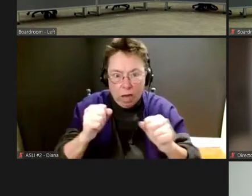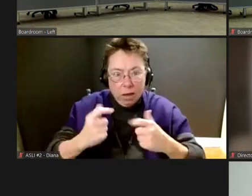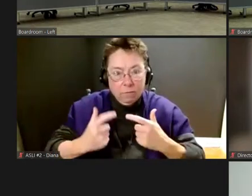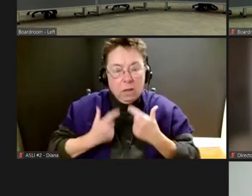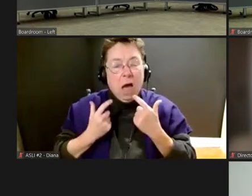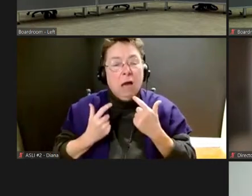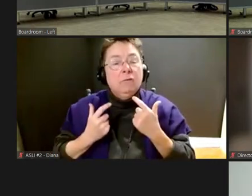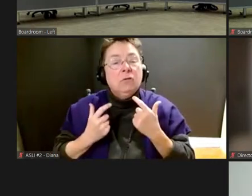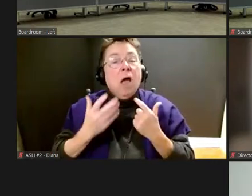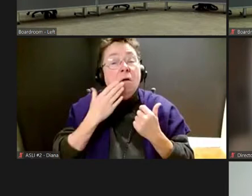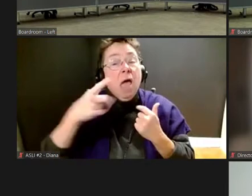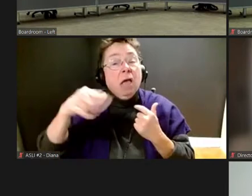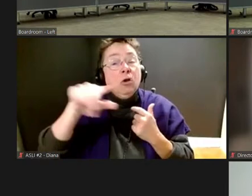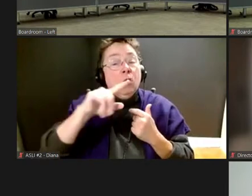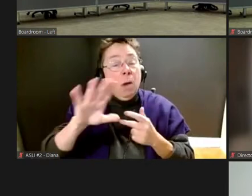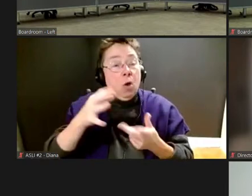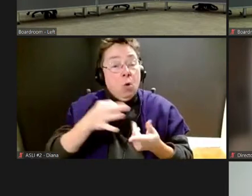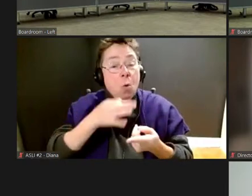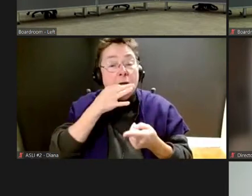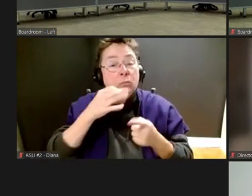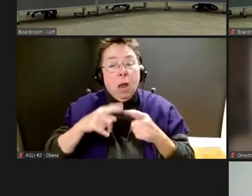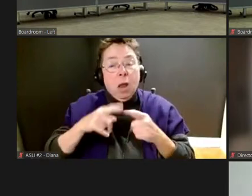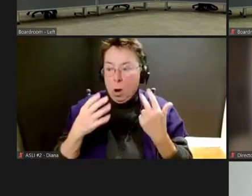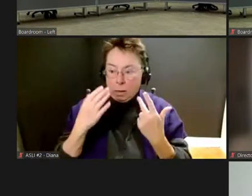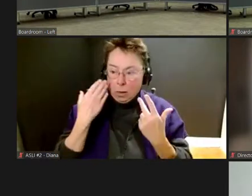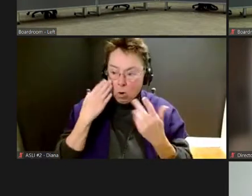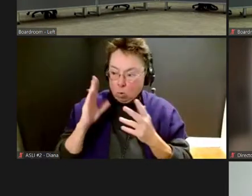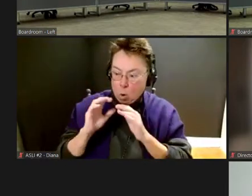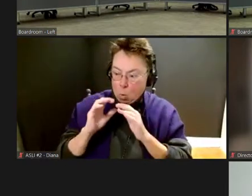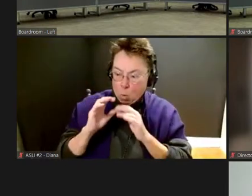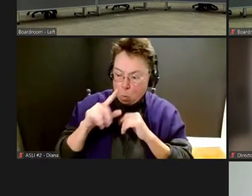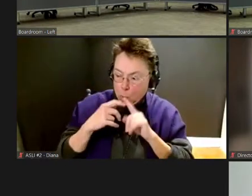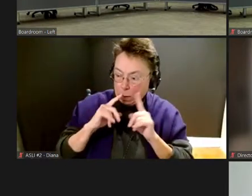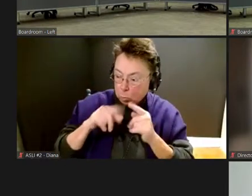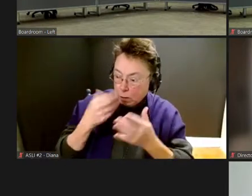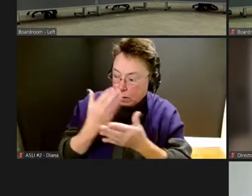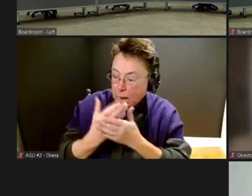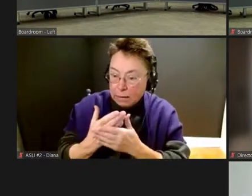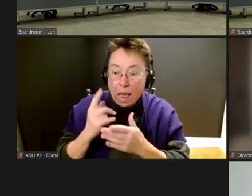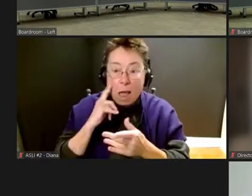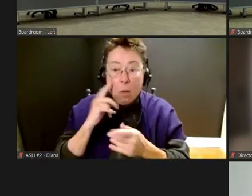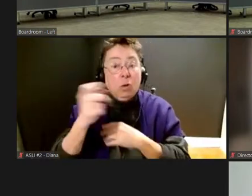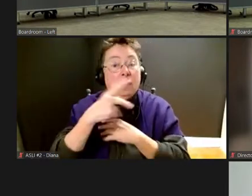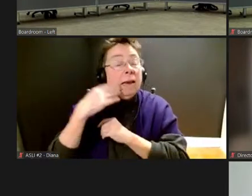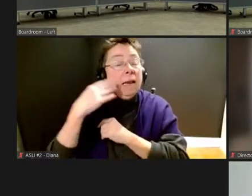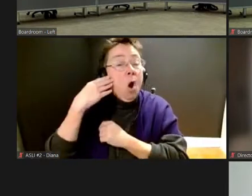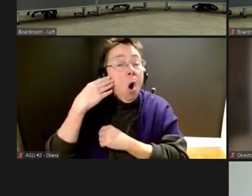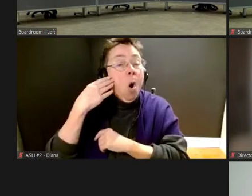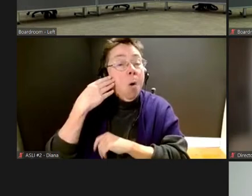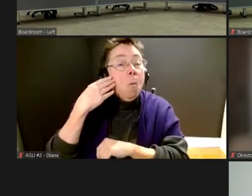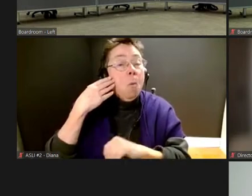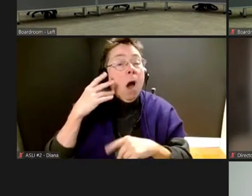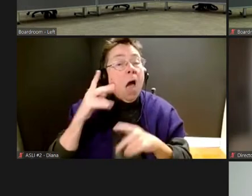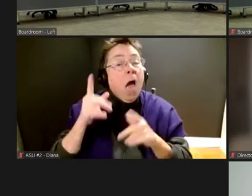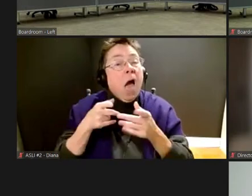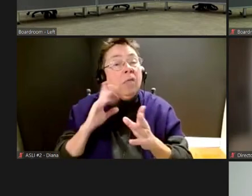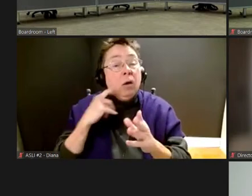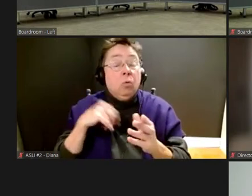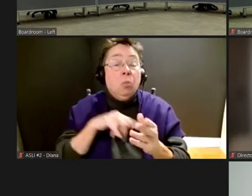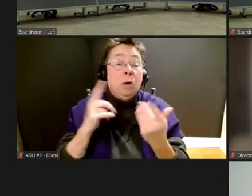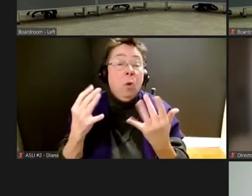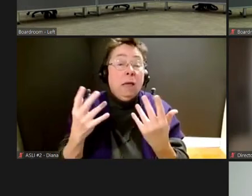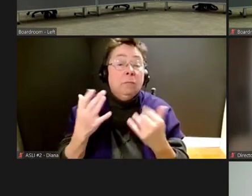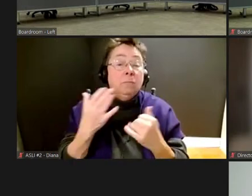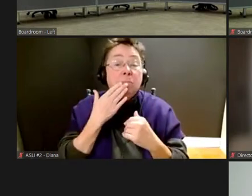your expertise, none of us know when we could get here, and none of us know that we're getting home. Let that sit with you while we wait. Thank